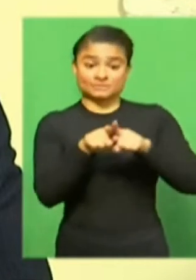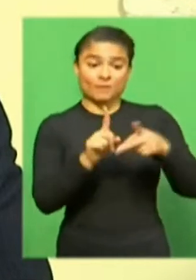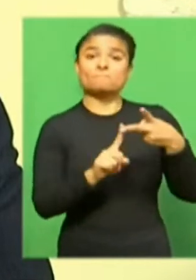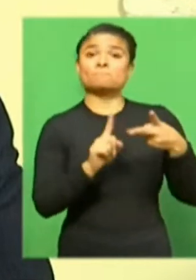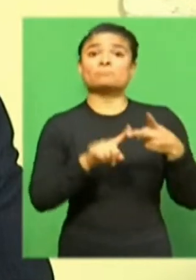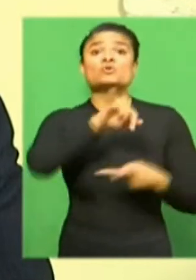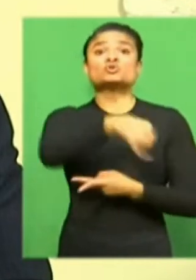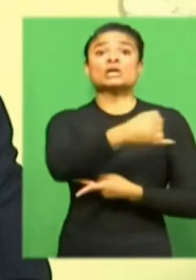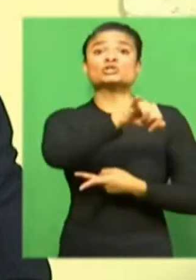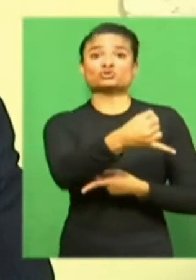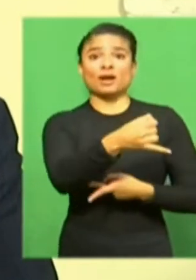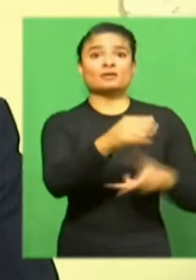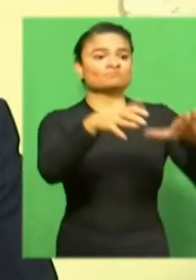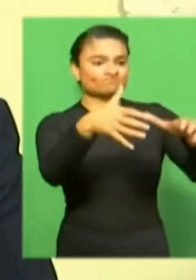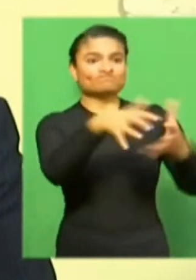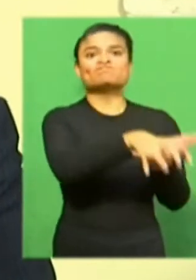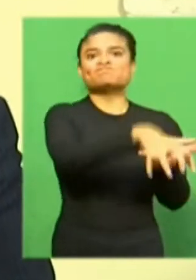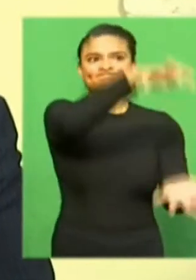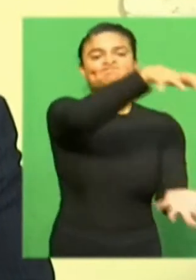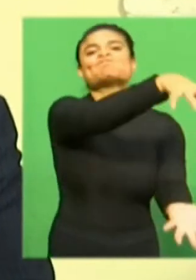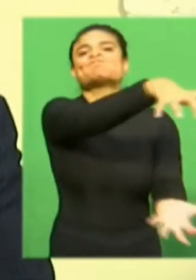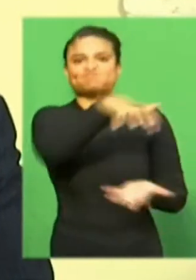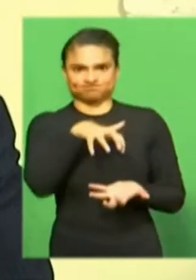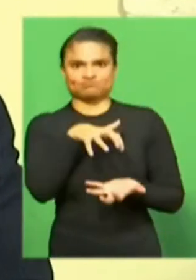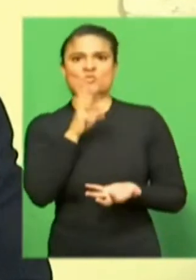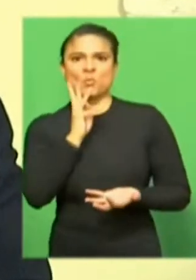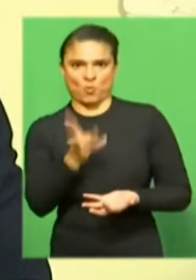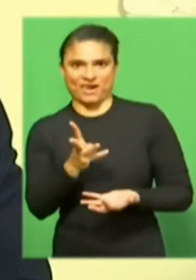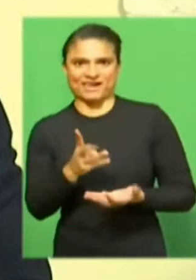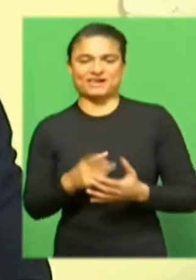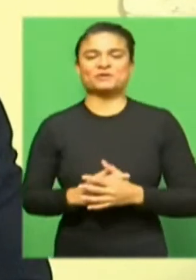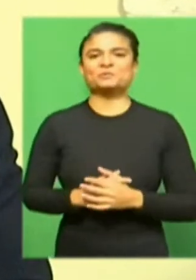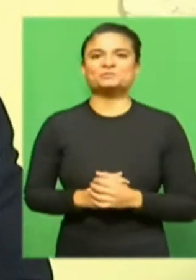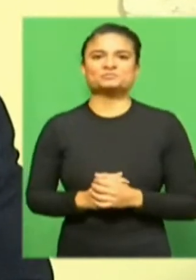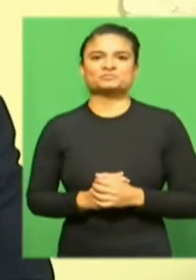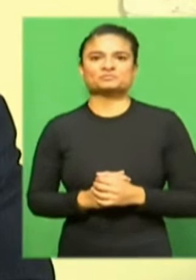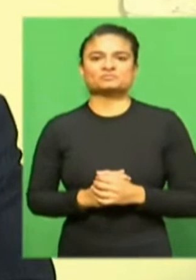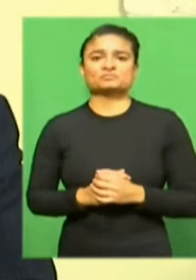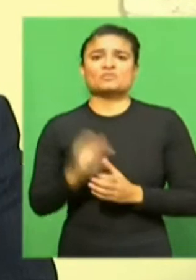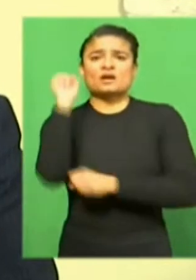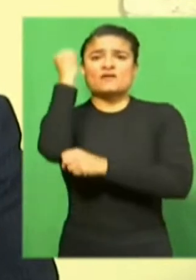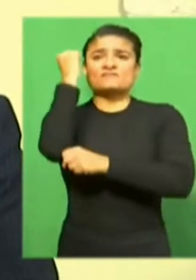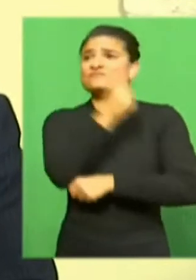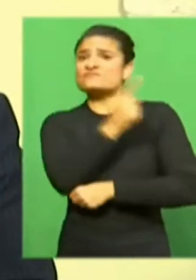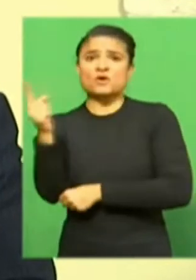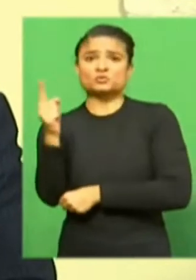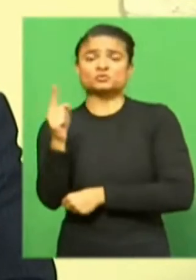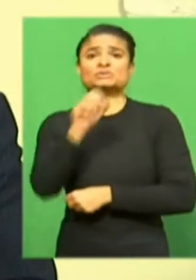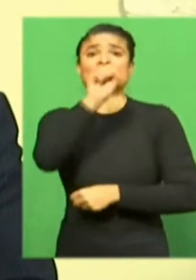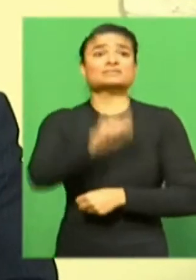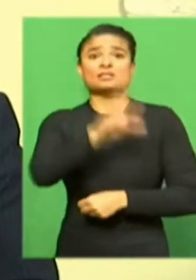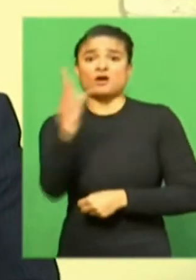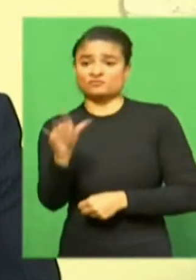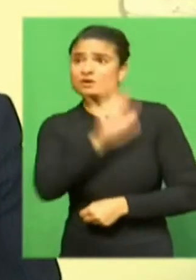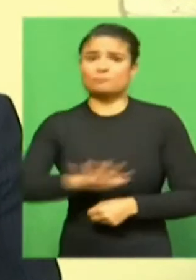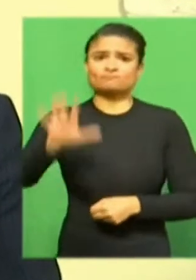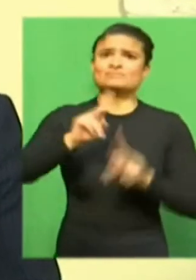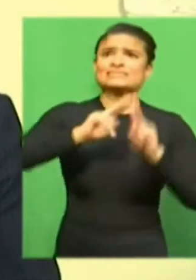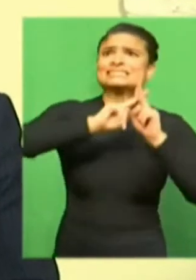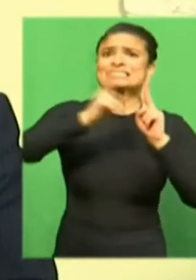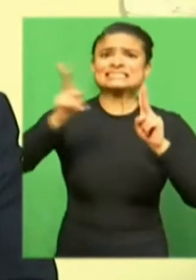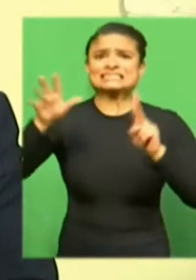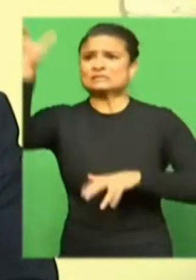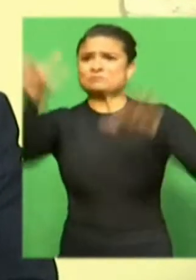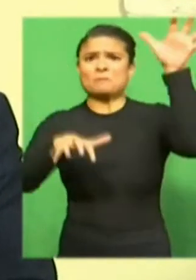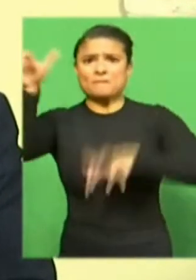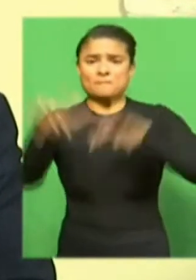of acquiring more vaccines from other manufacturers, such as the Chinese vaccine